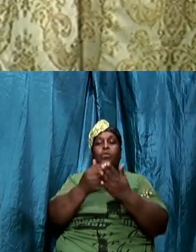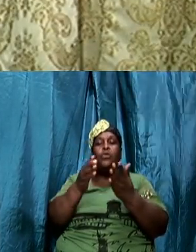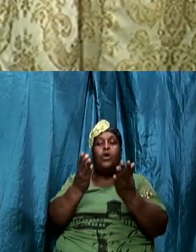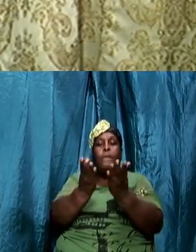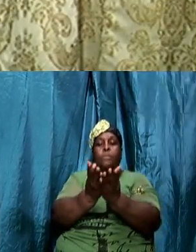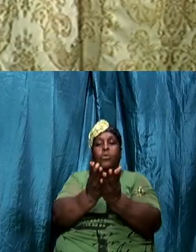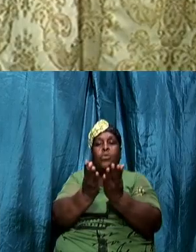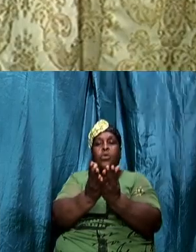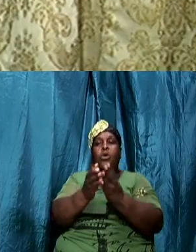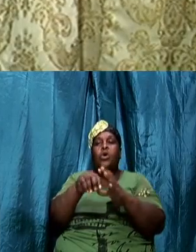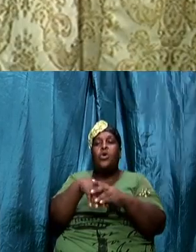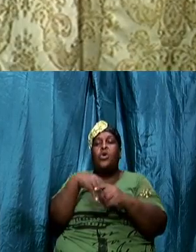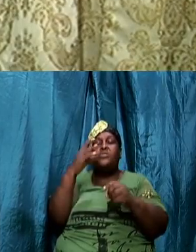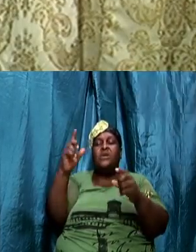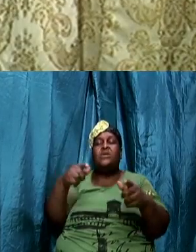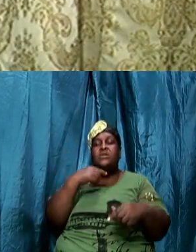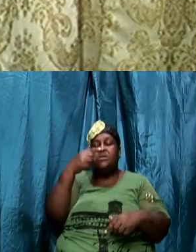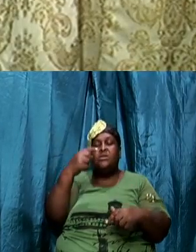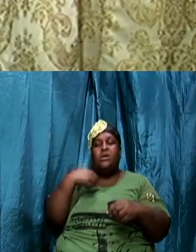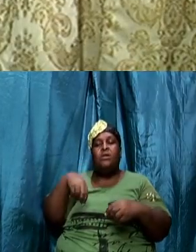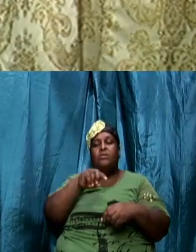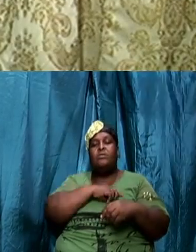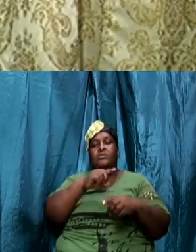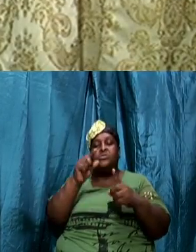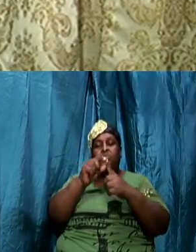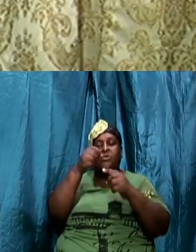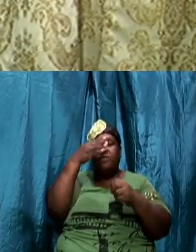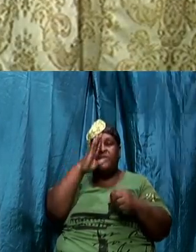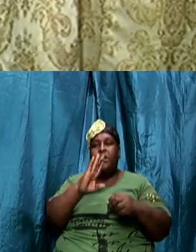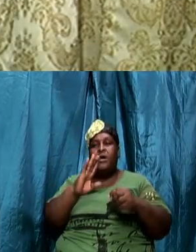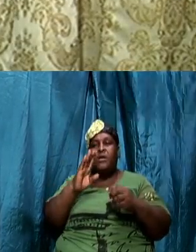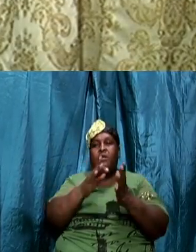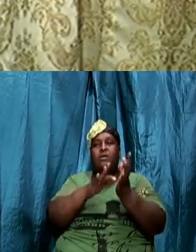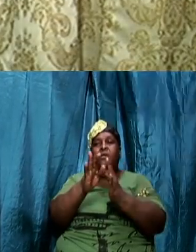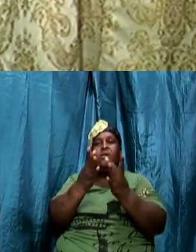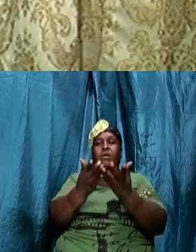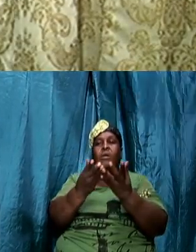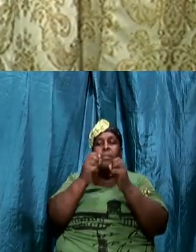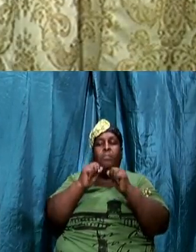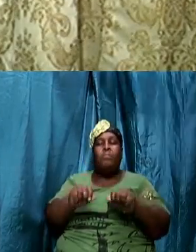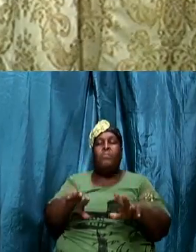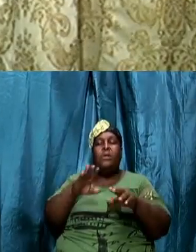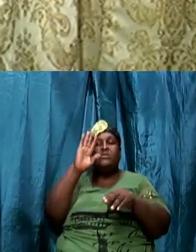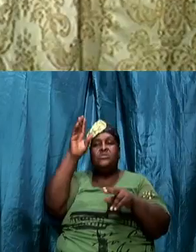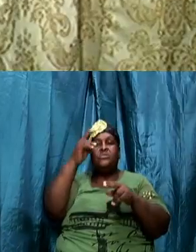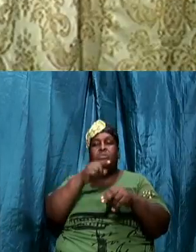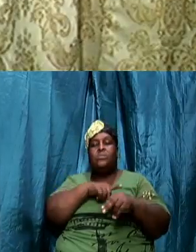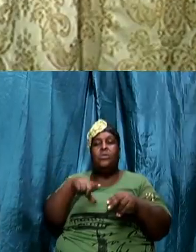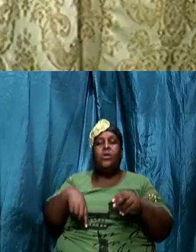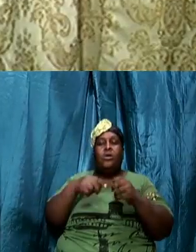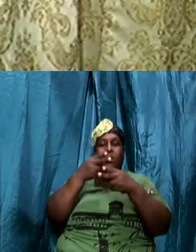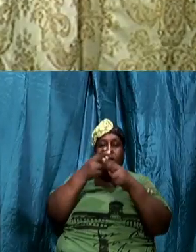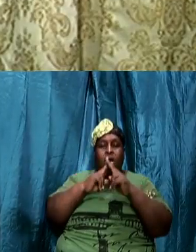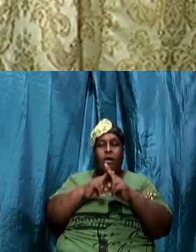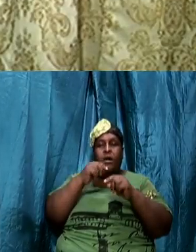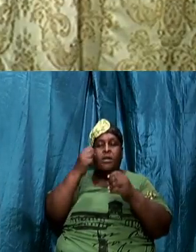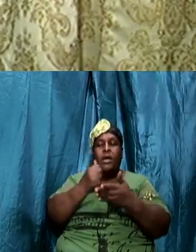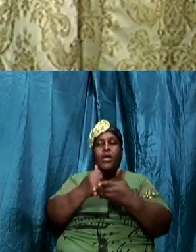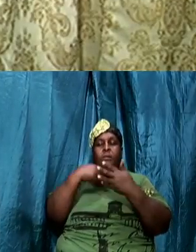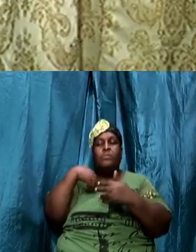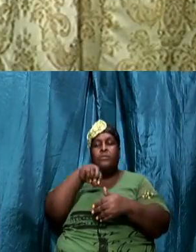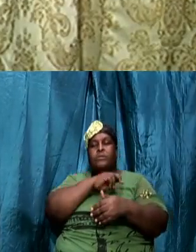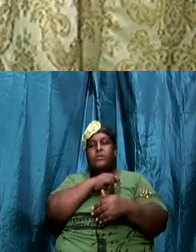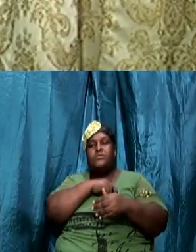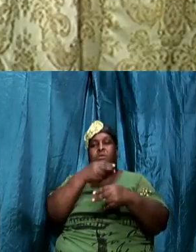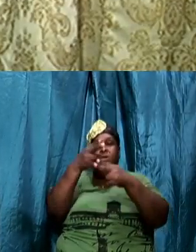that outlined the words of God to us. We bless you, Lord. We honor you. Help us, mighty God,